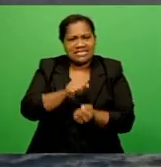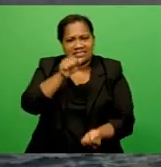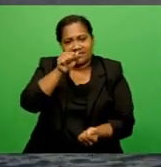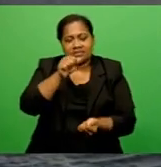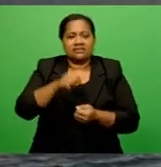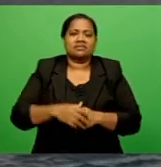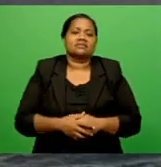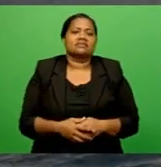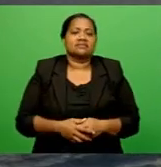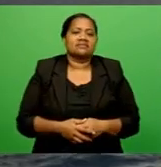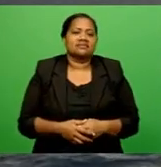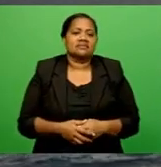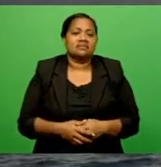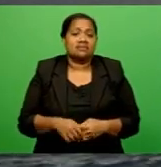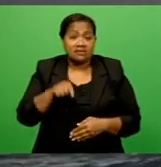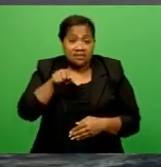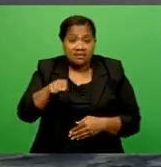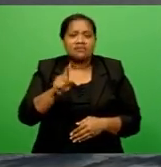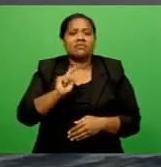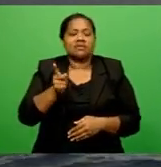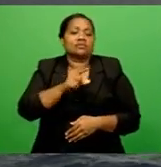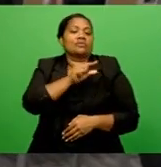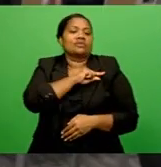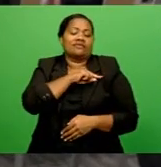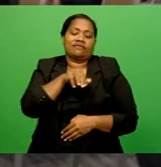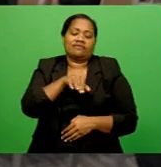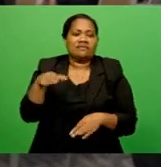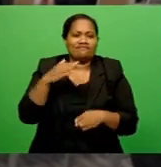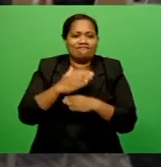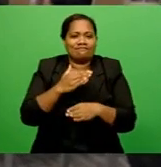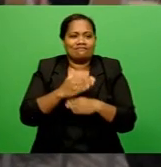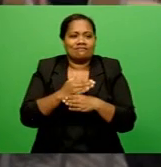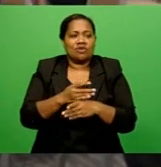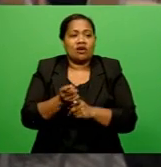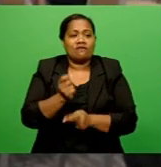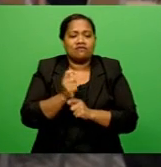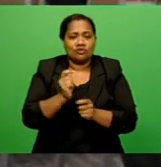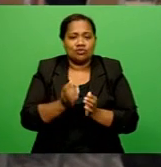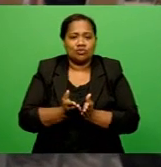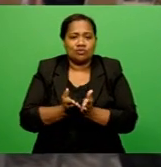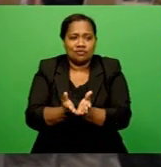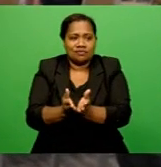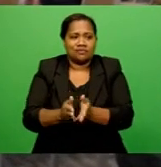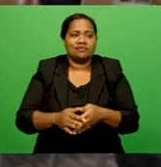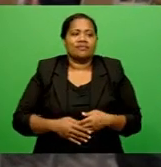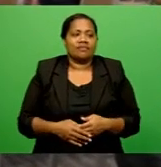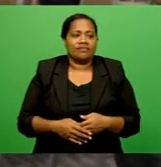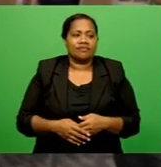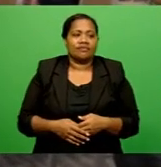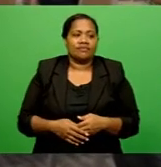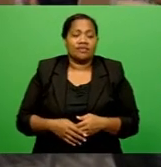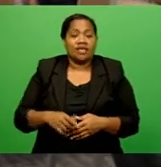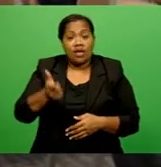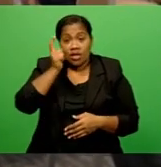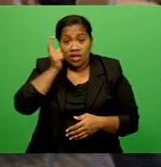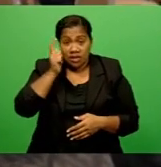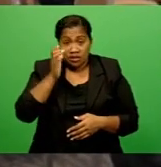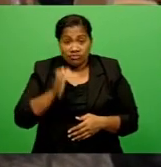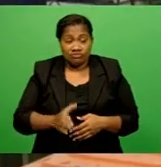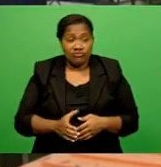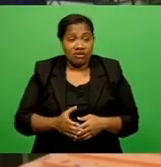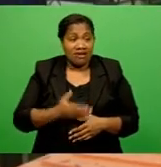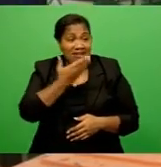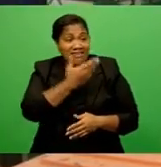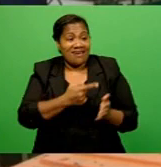basically that will qualify them to work on our fishing boat. Principal lecturer for the Fiji Maritime Academy, Captain